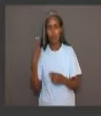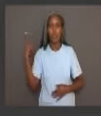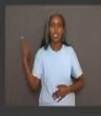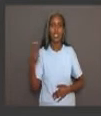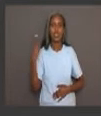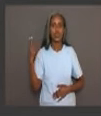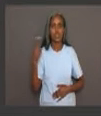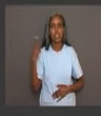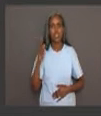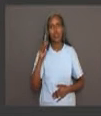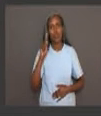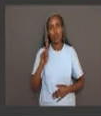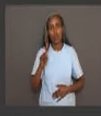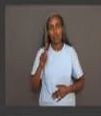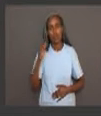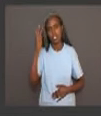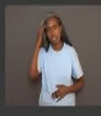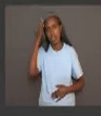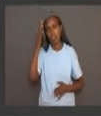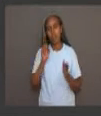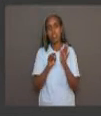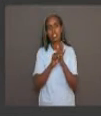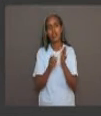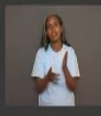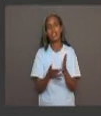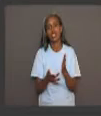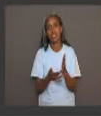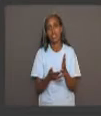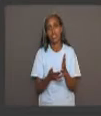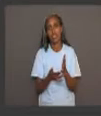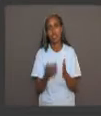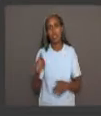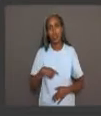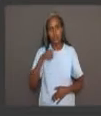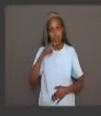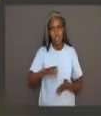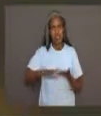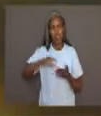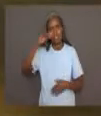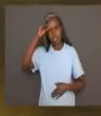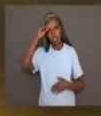using one of the random sampling techniques we just learned.